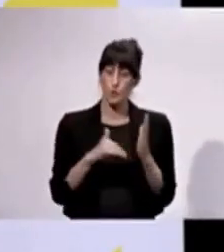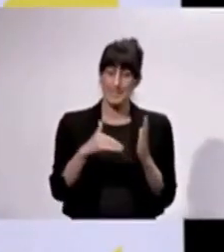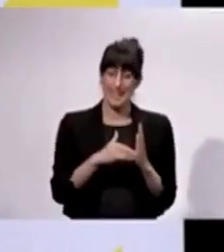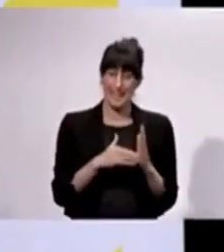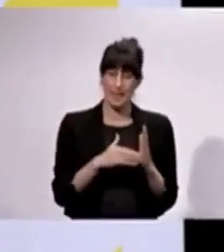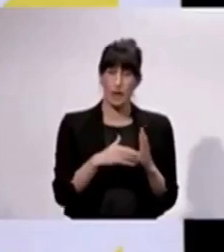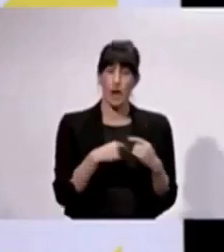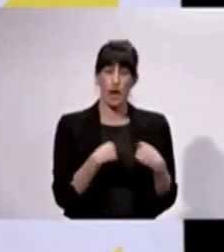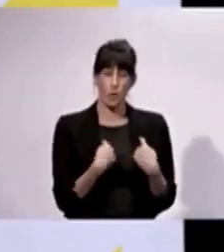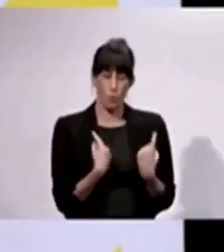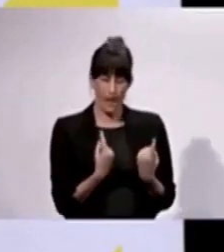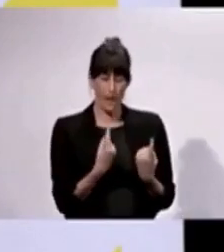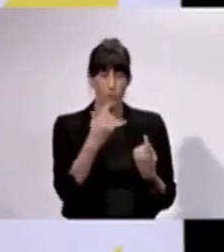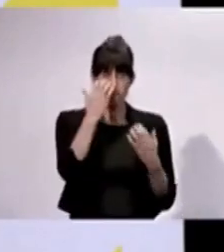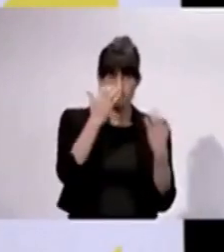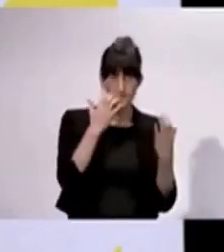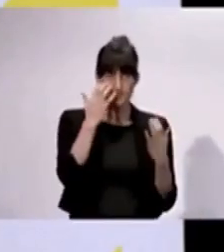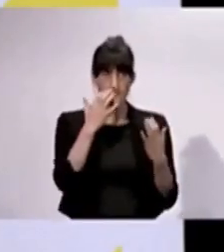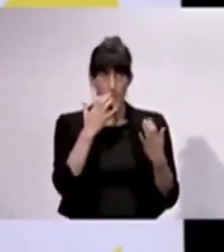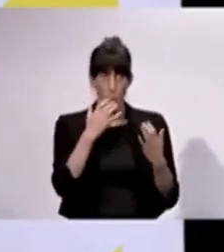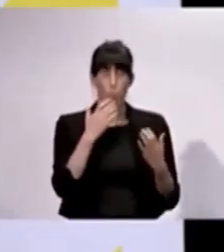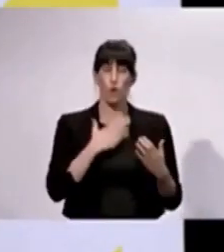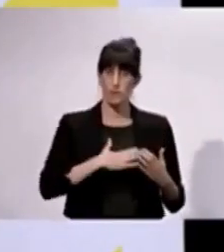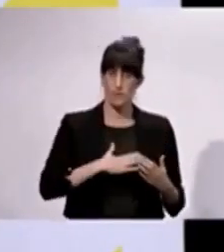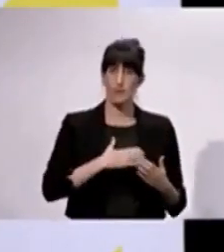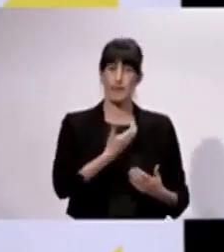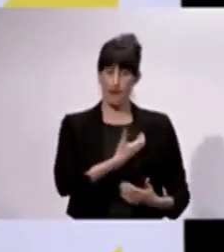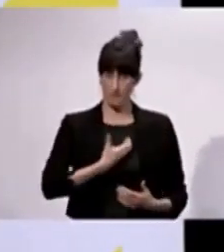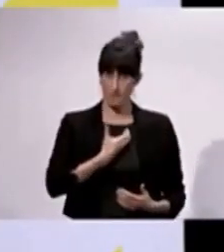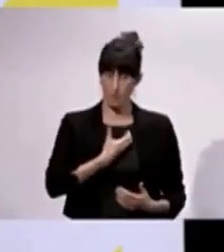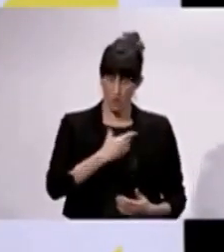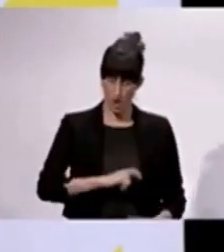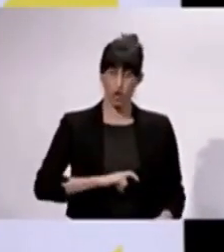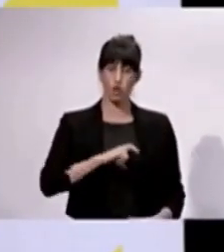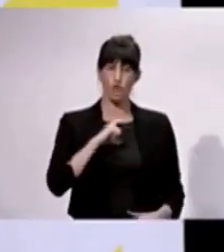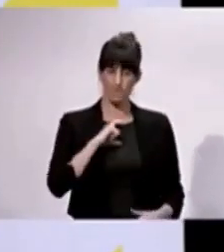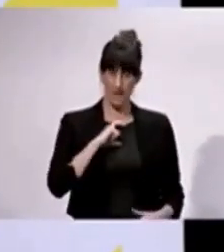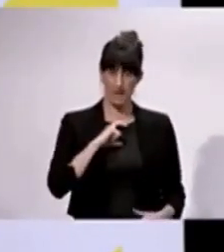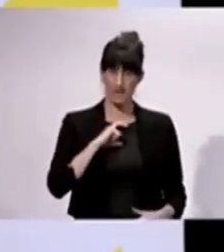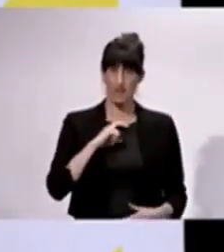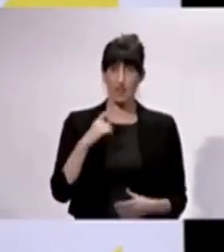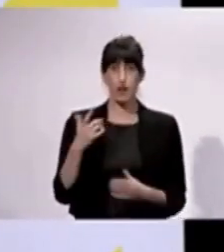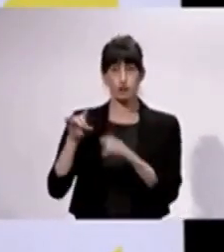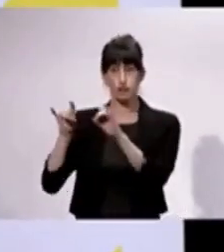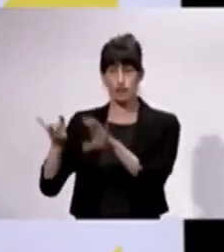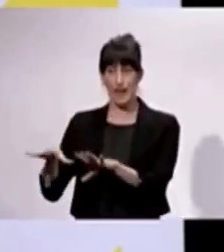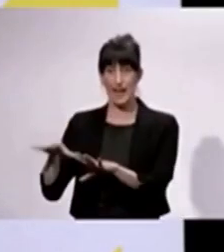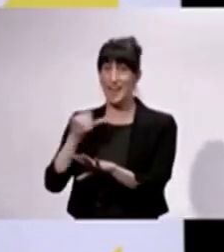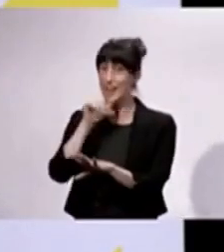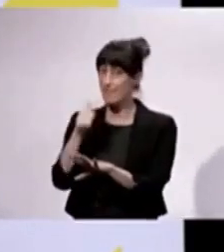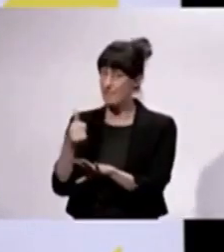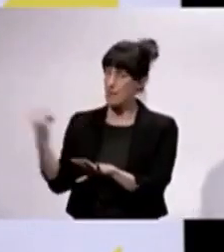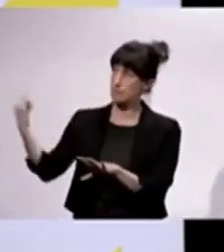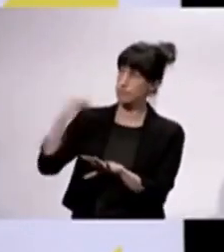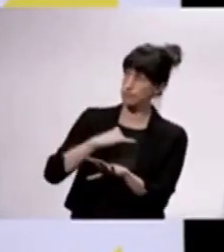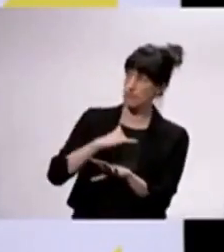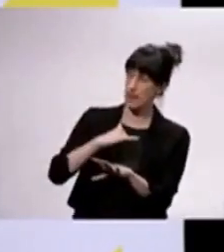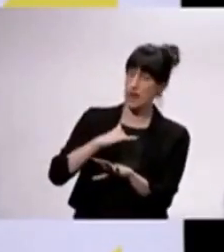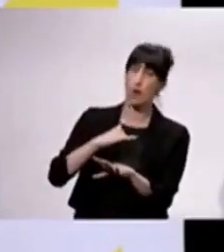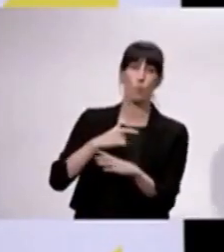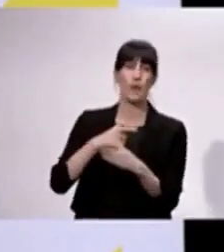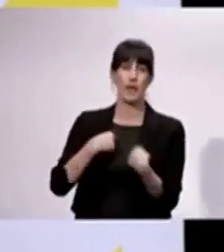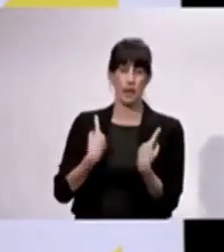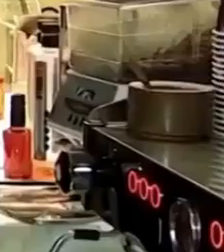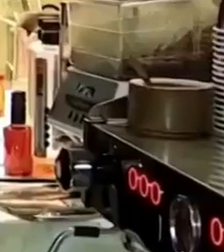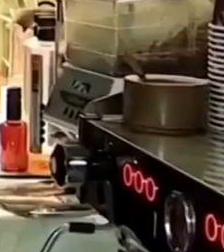and confident that we both won't receive cases from Australia, but equally that we won't export them, then that will be the